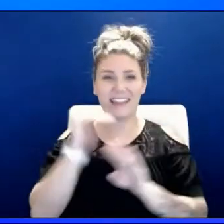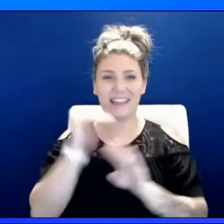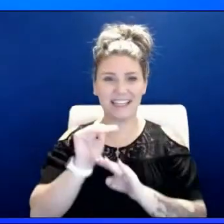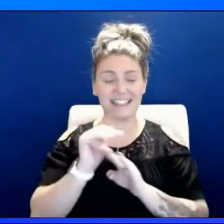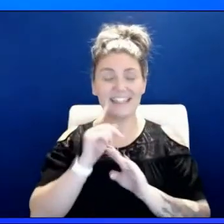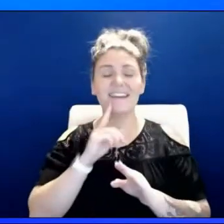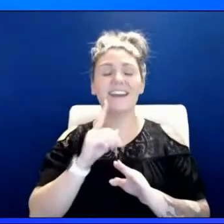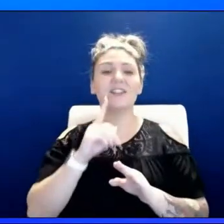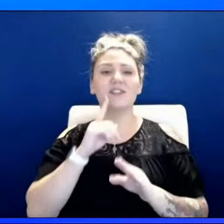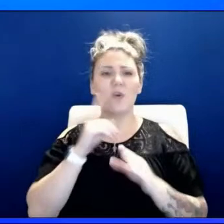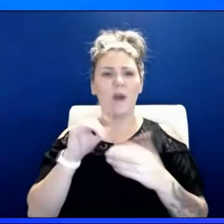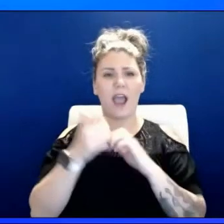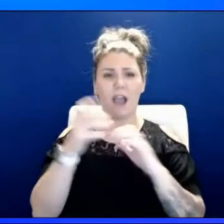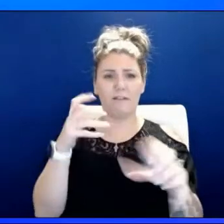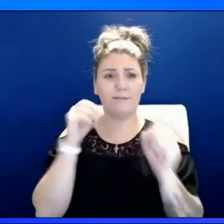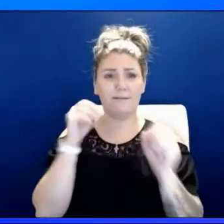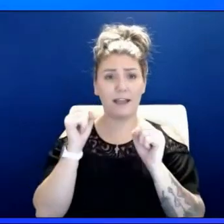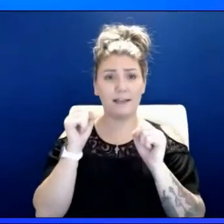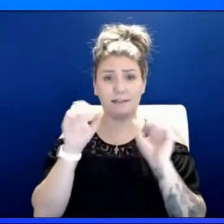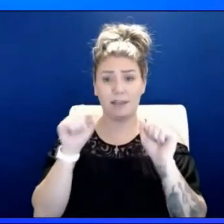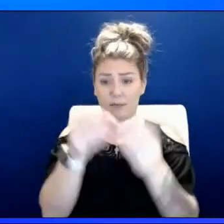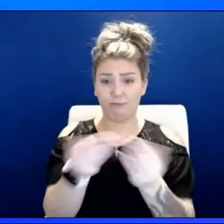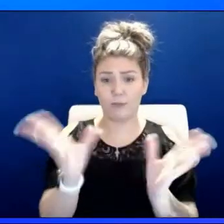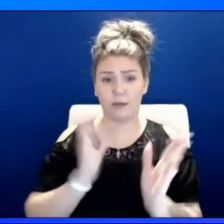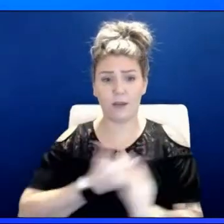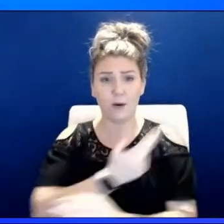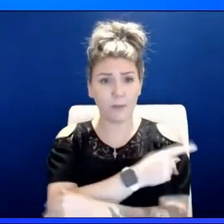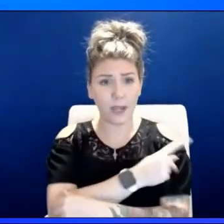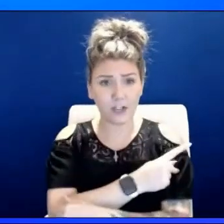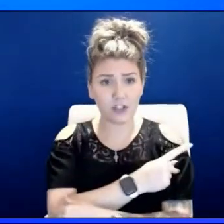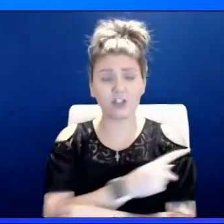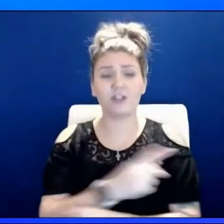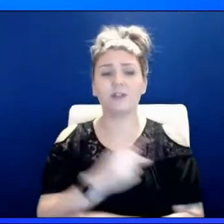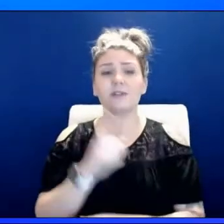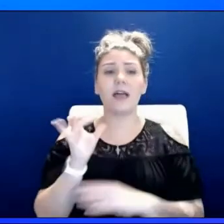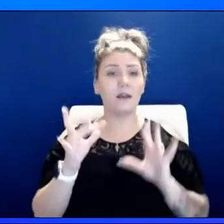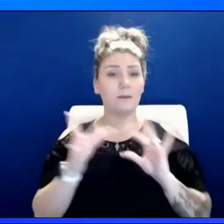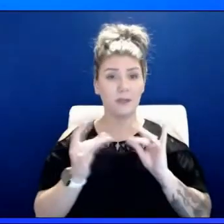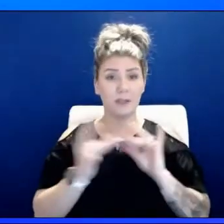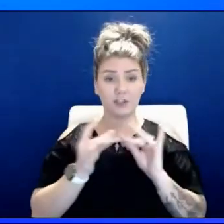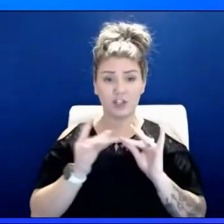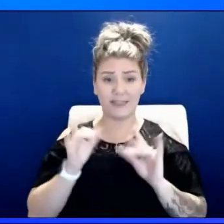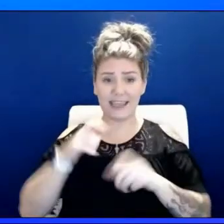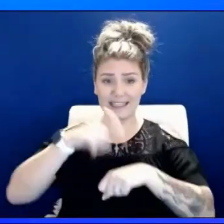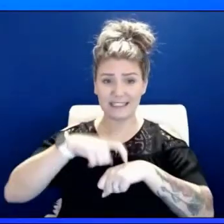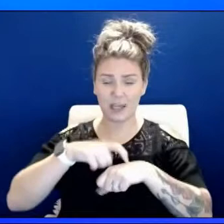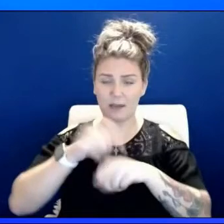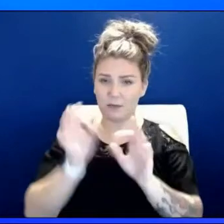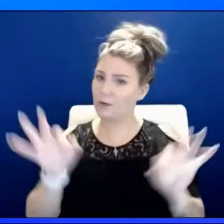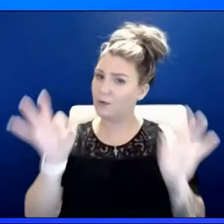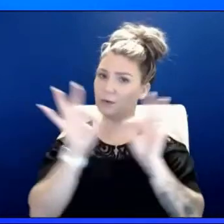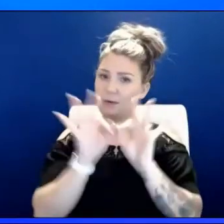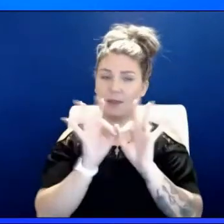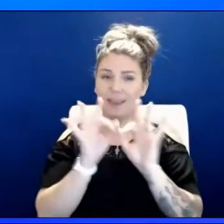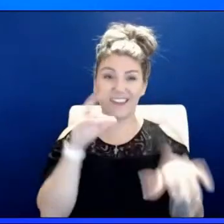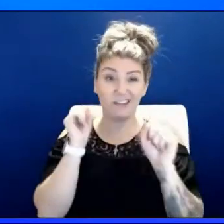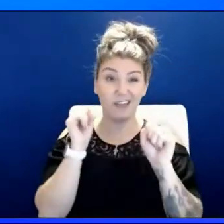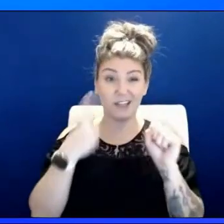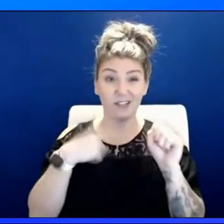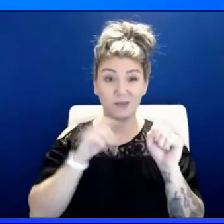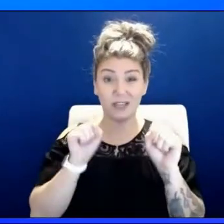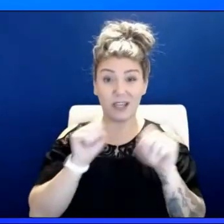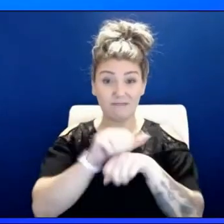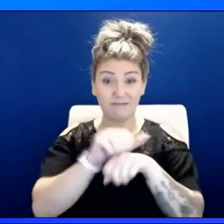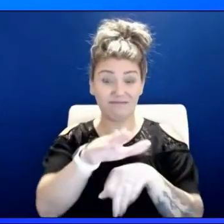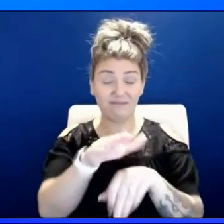this potentially to our patients? Because, so we mentioned earlier, that timing is so critical. The faster we can get this to our patients early in